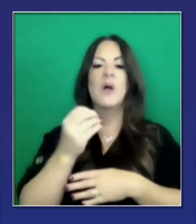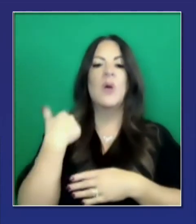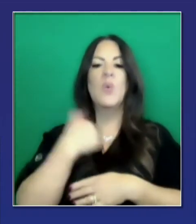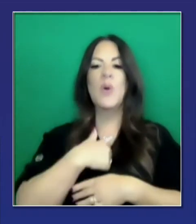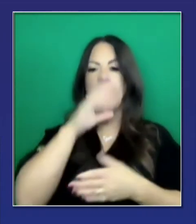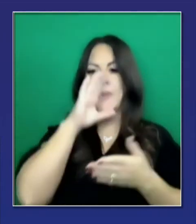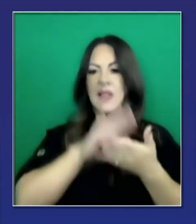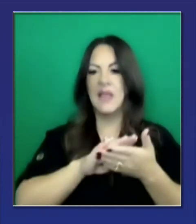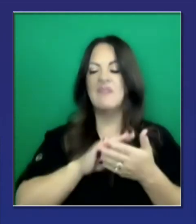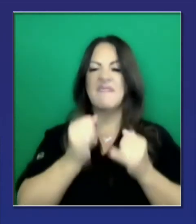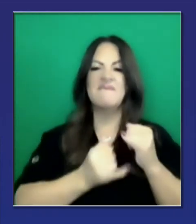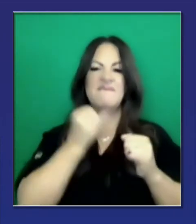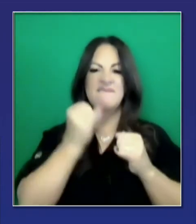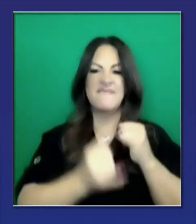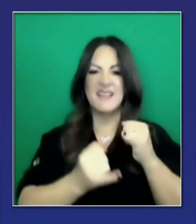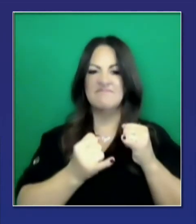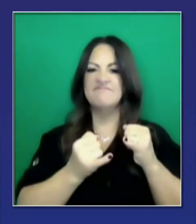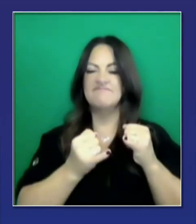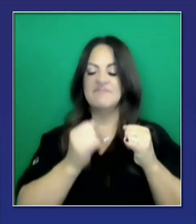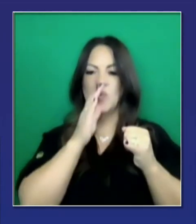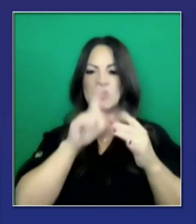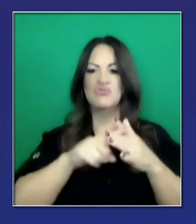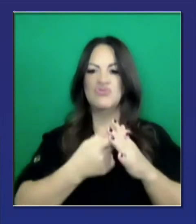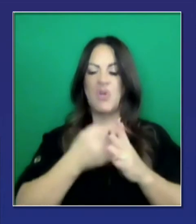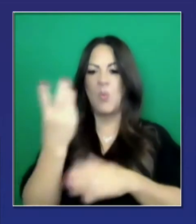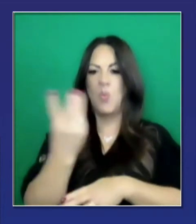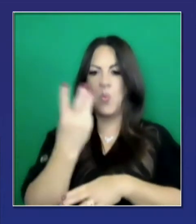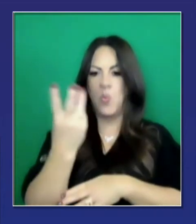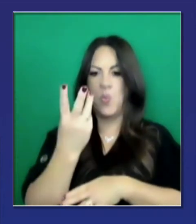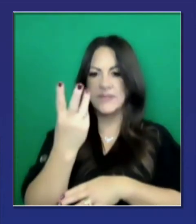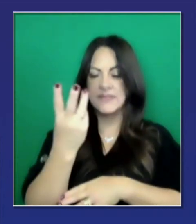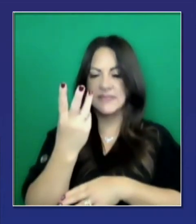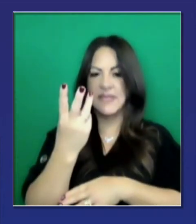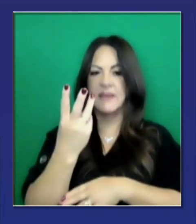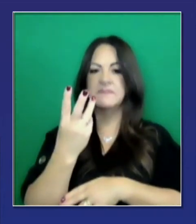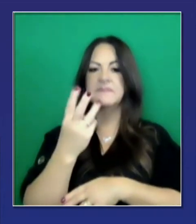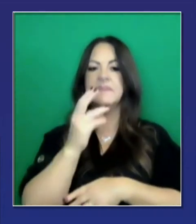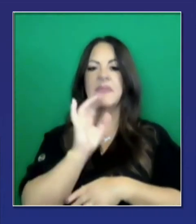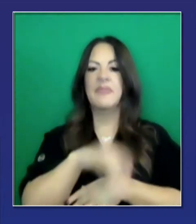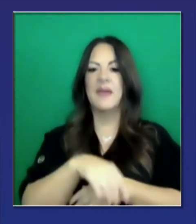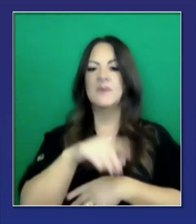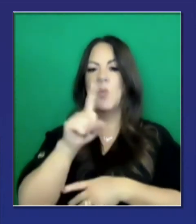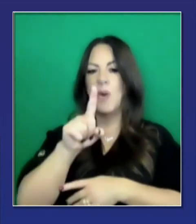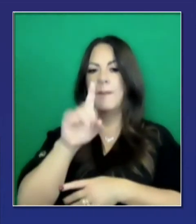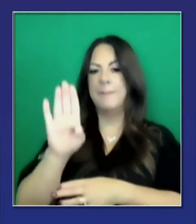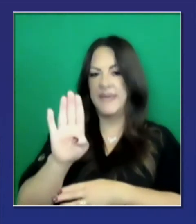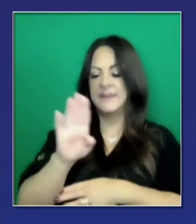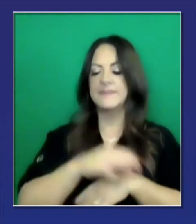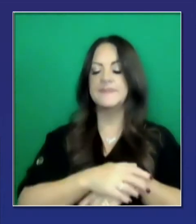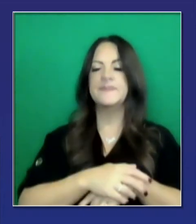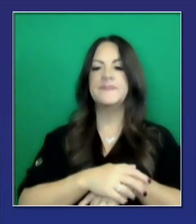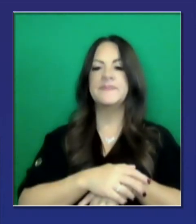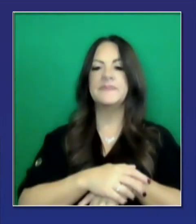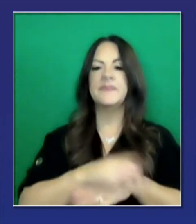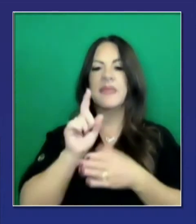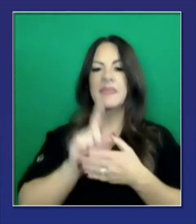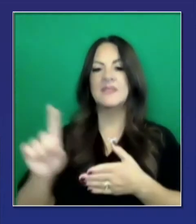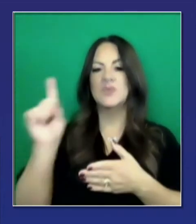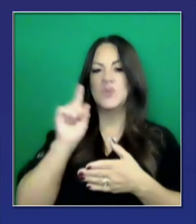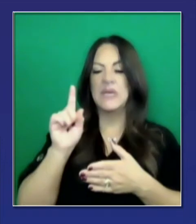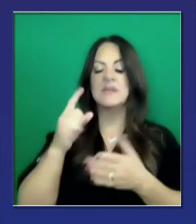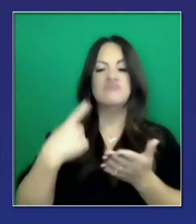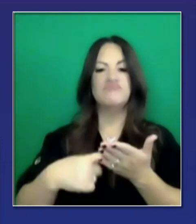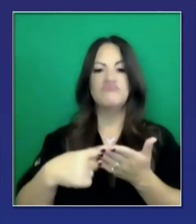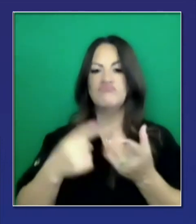be finalized as early as Wednesday. And so last week, this was what was discussed. Plan